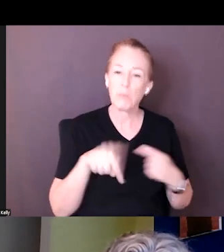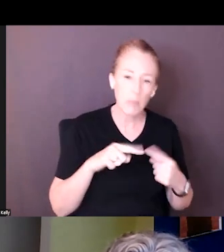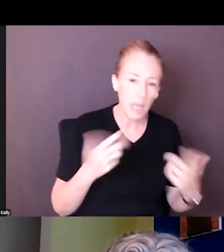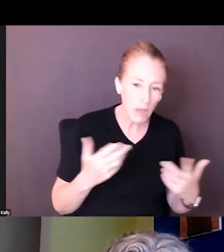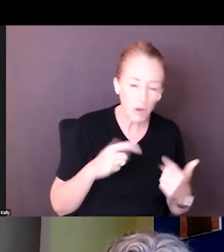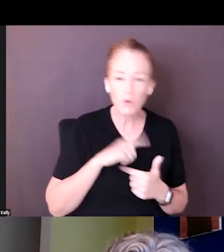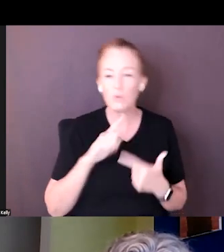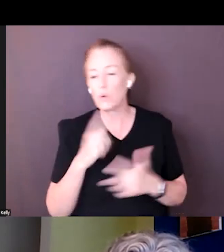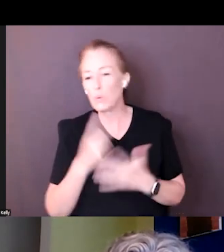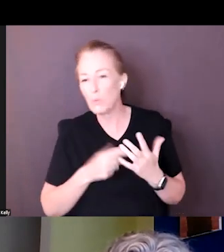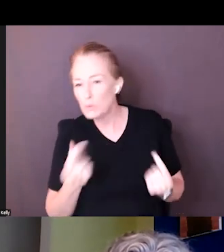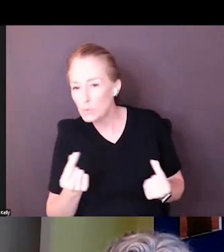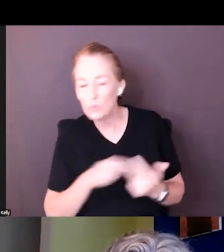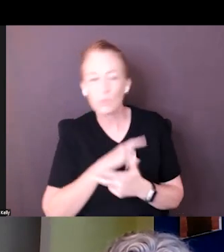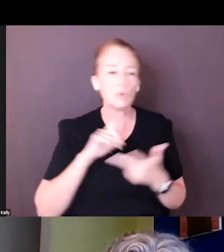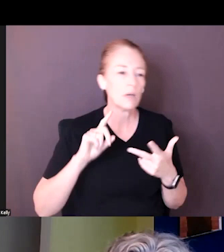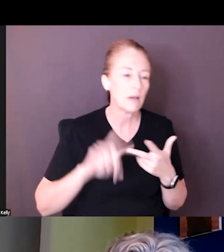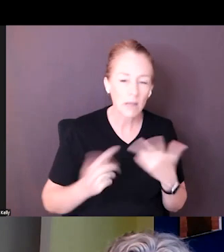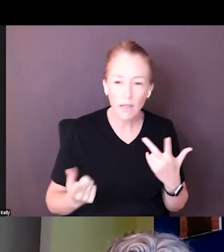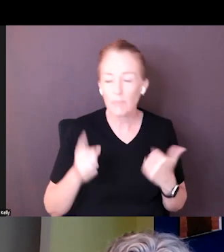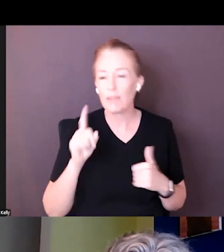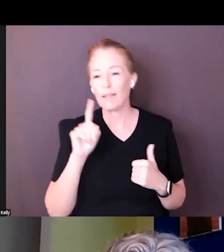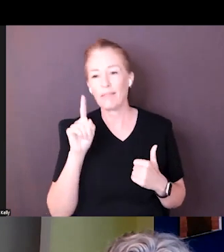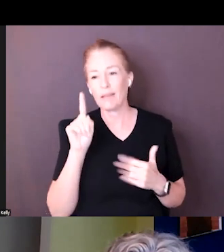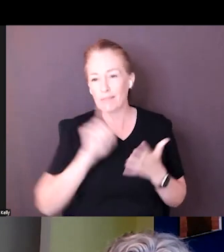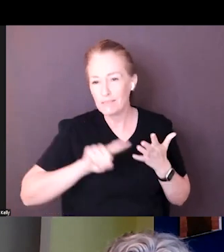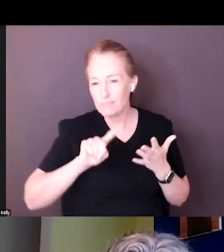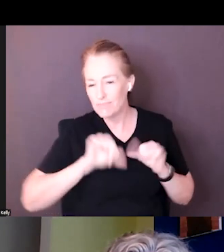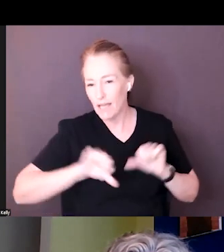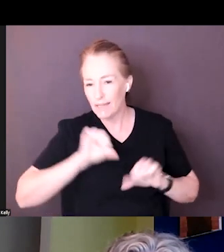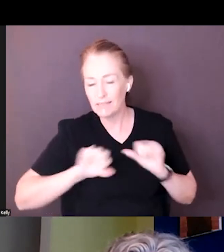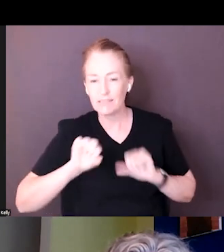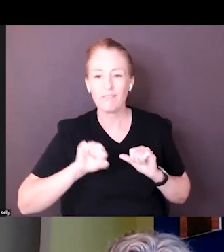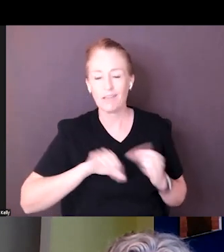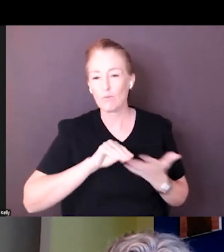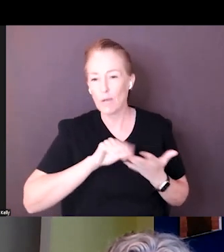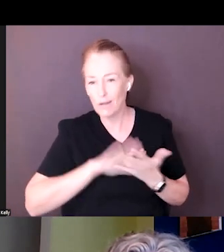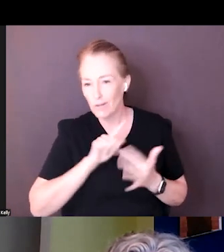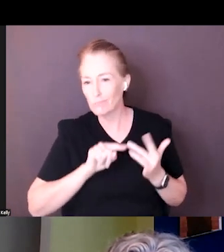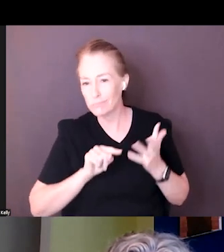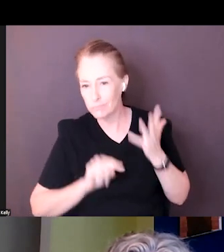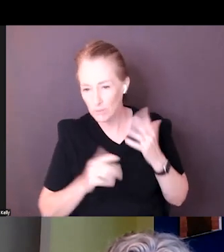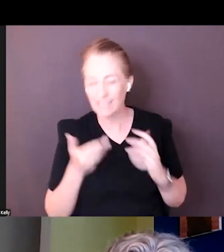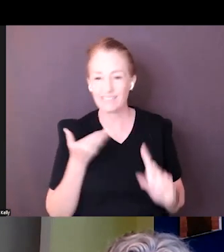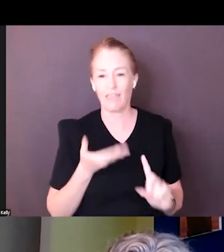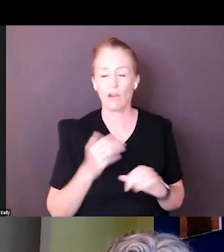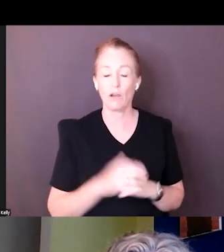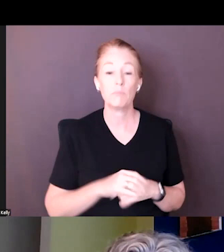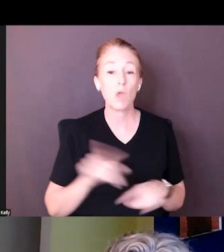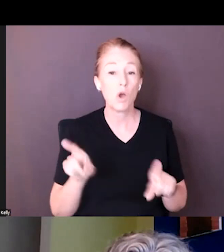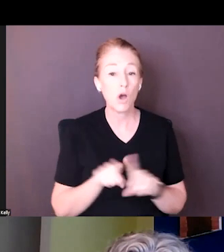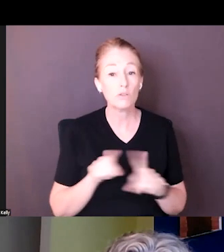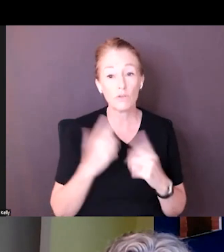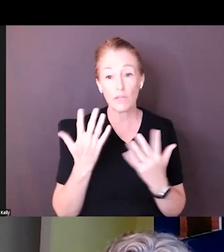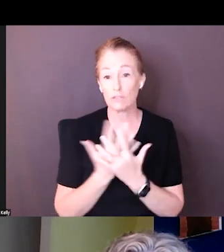here's our scientific record. And that's the second website I just typed into the chat. There also is a screener survey, and the